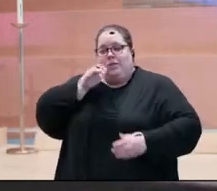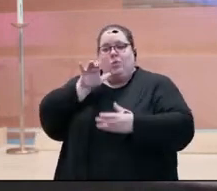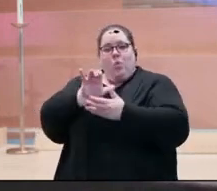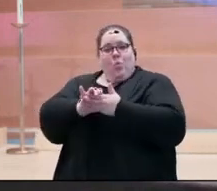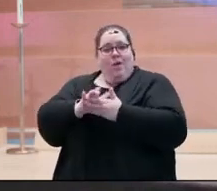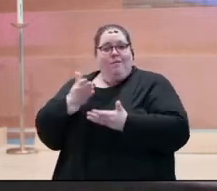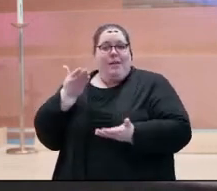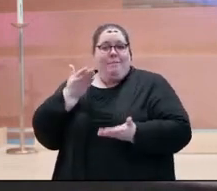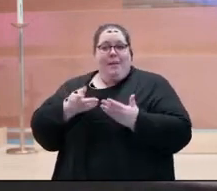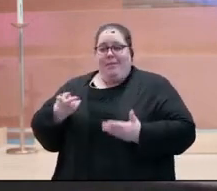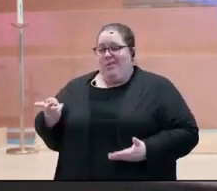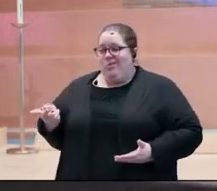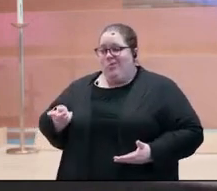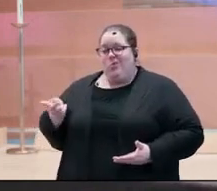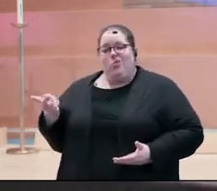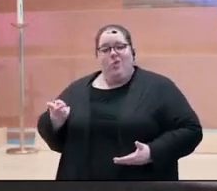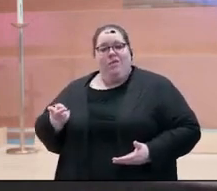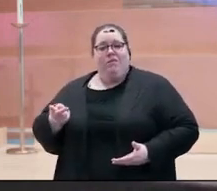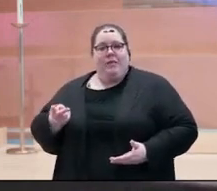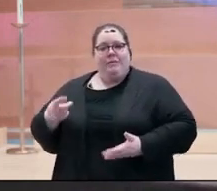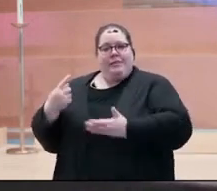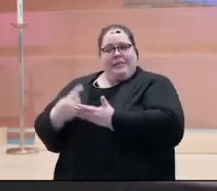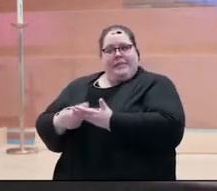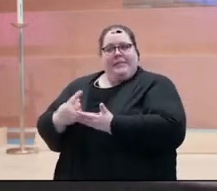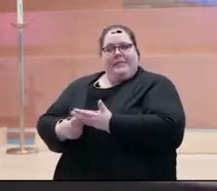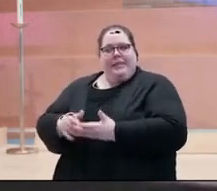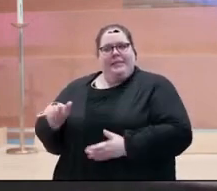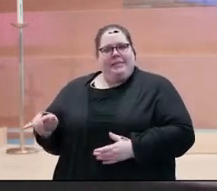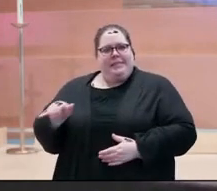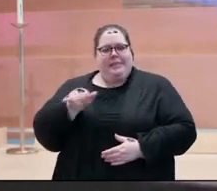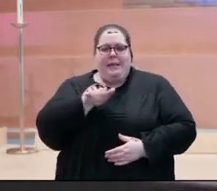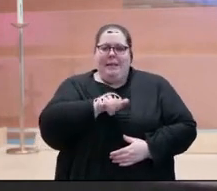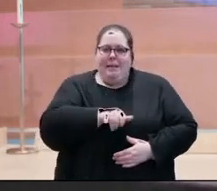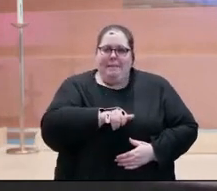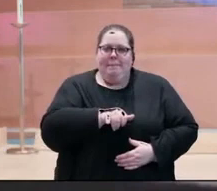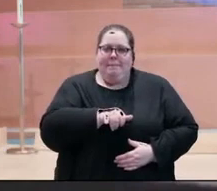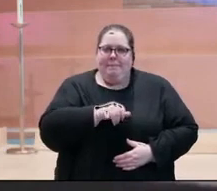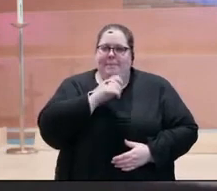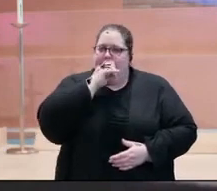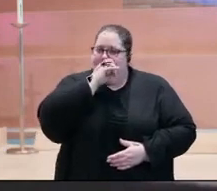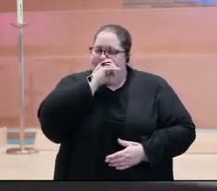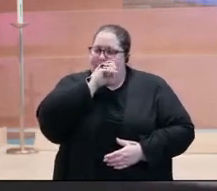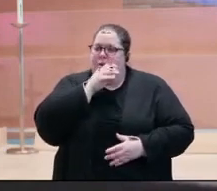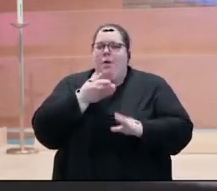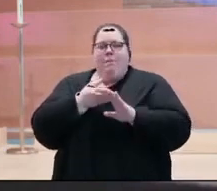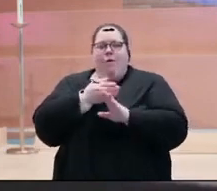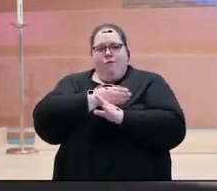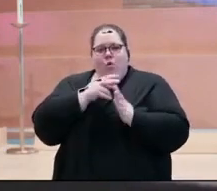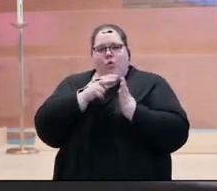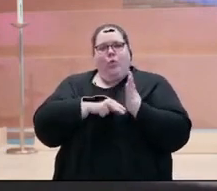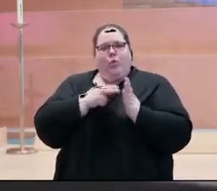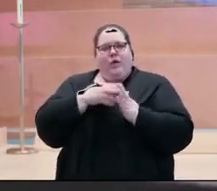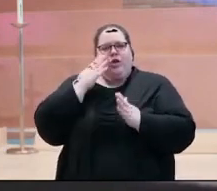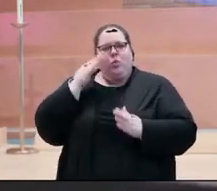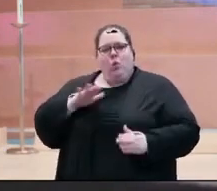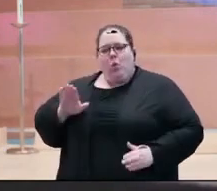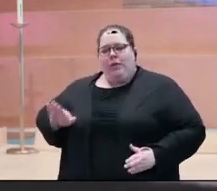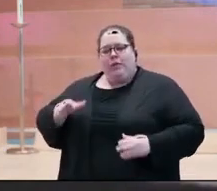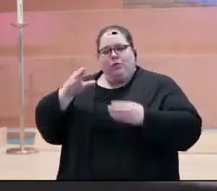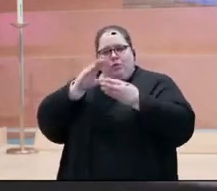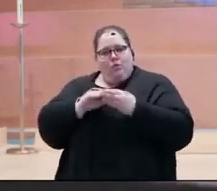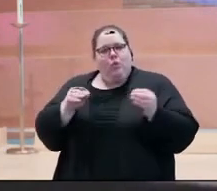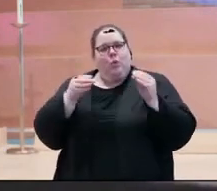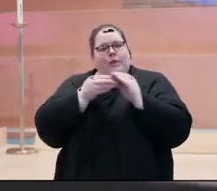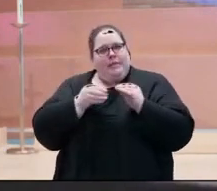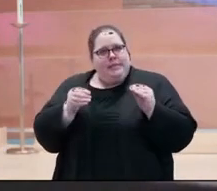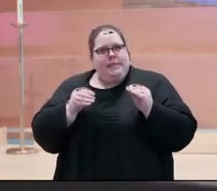their life. Not necessarily because of our reading, but because of what happens before our reading. If you know about Abraham's story, you know that he